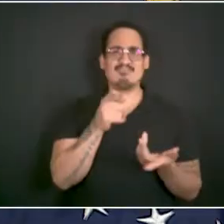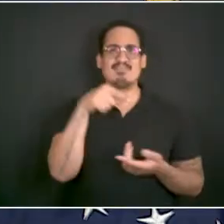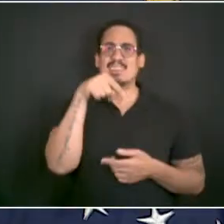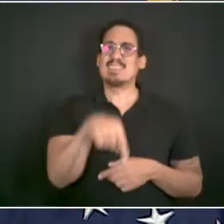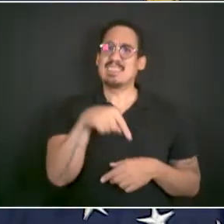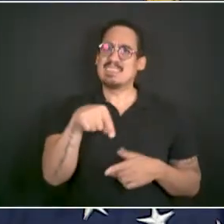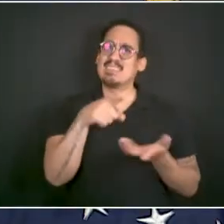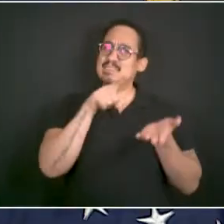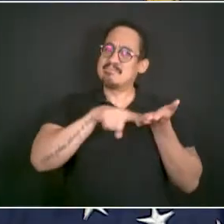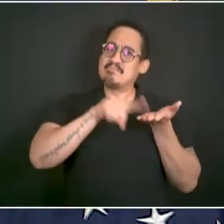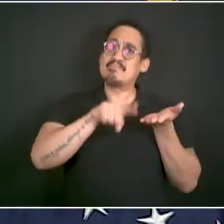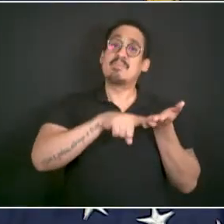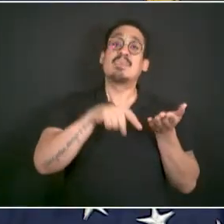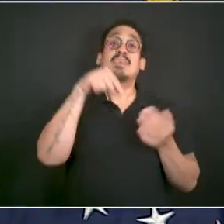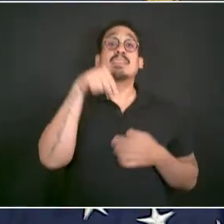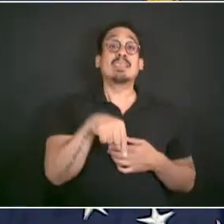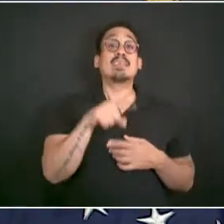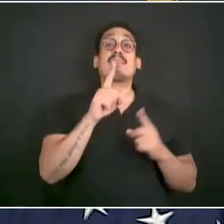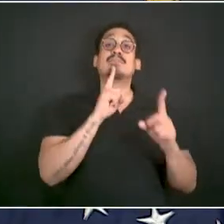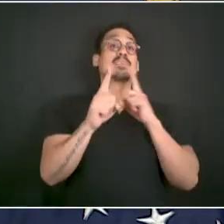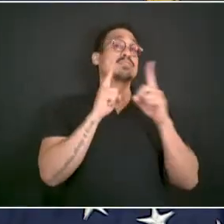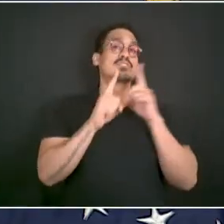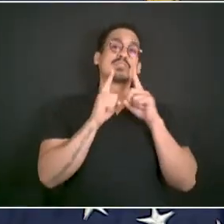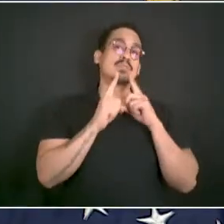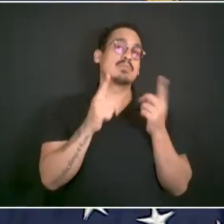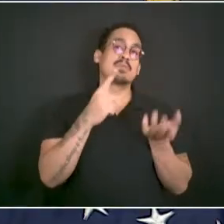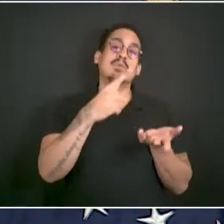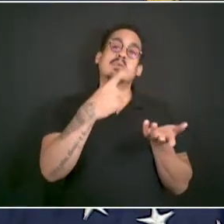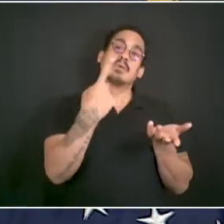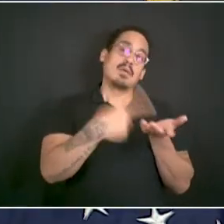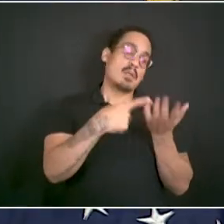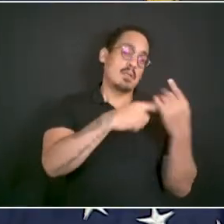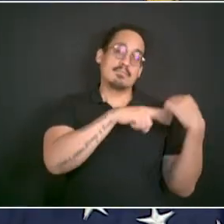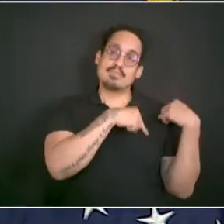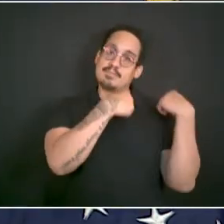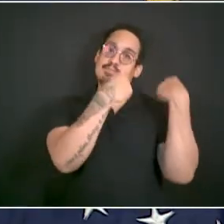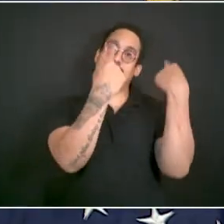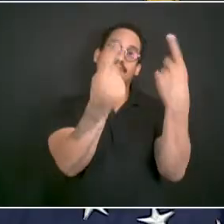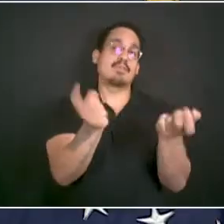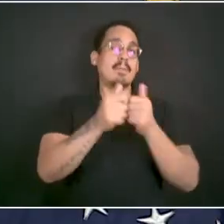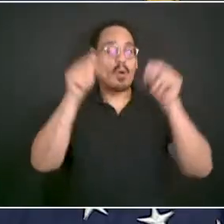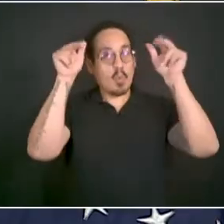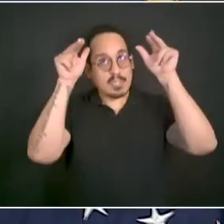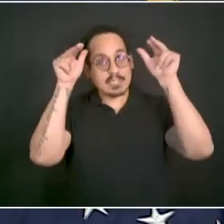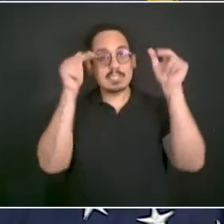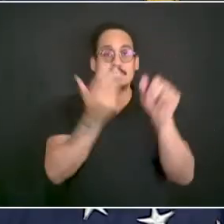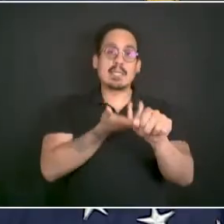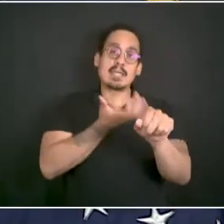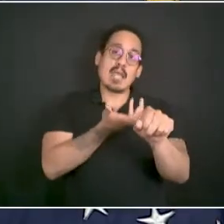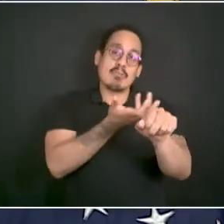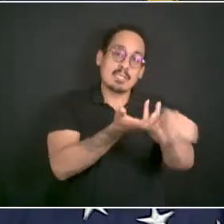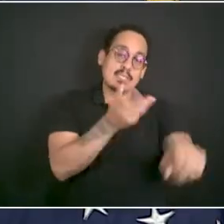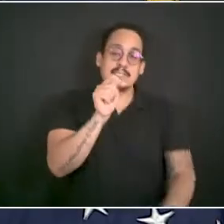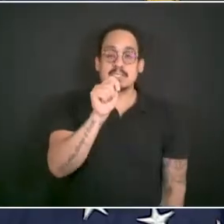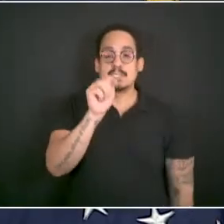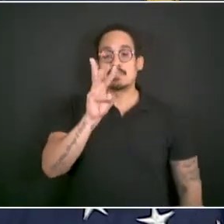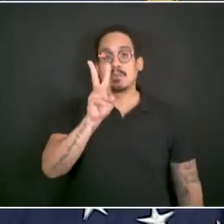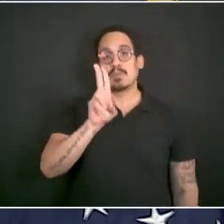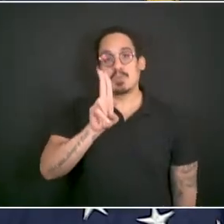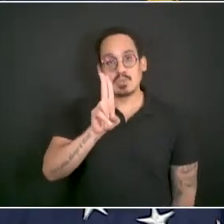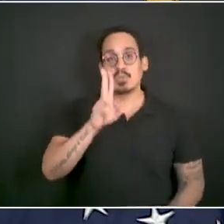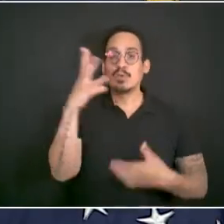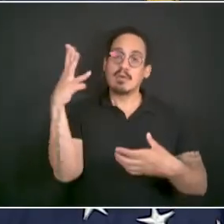long-running conversation about the horse and the carriages. TWU is representing part of that, and so this is